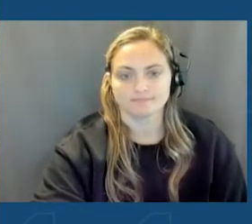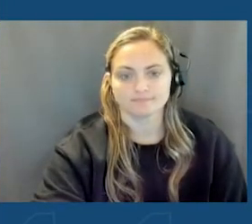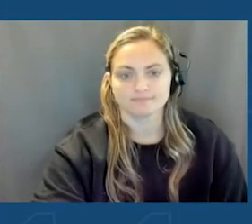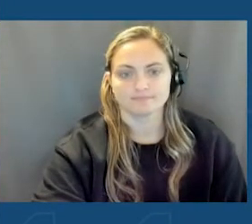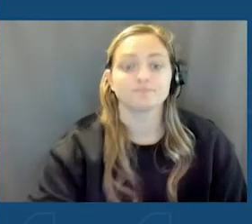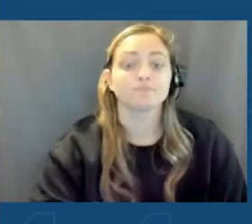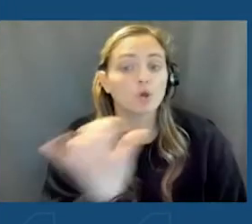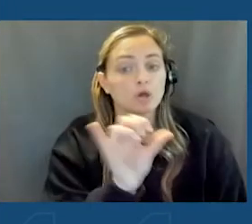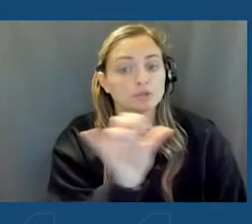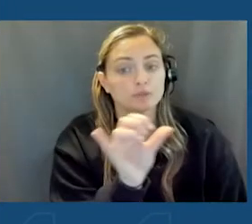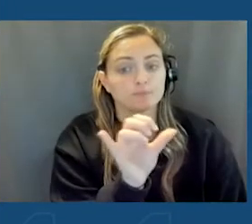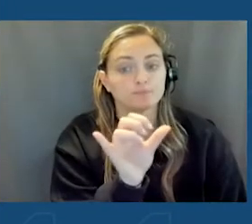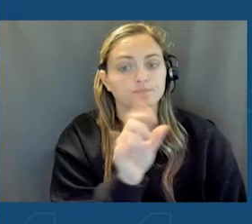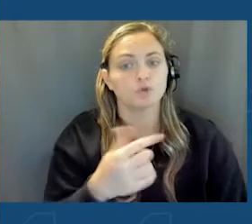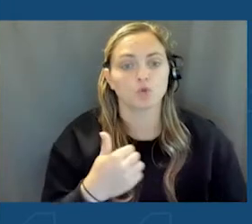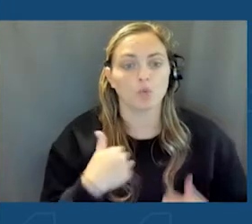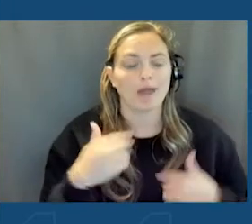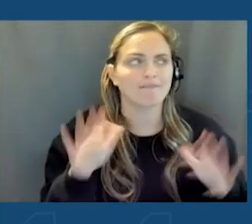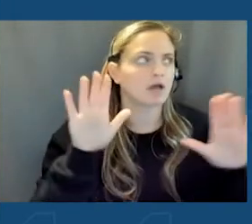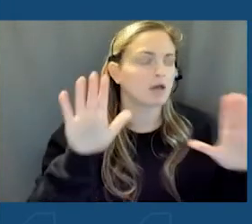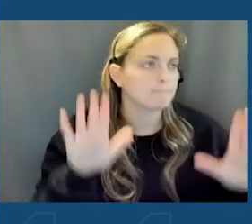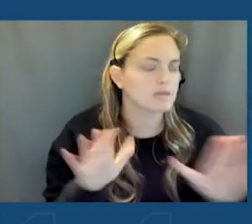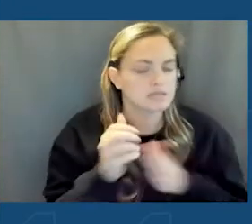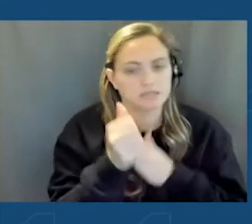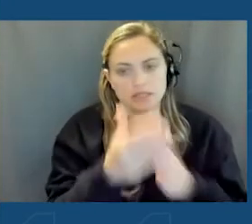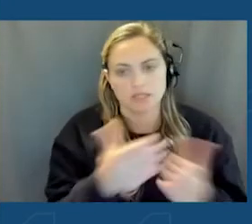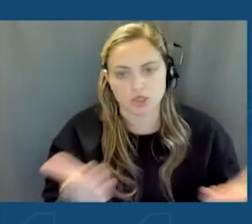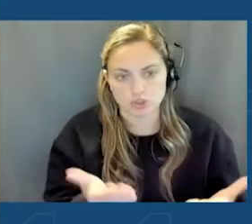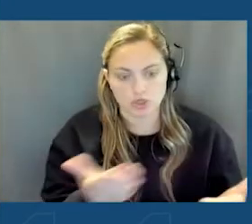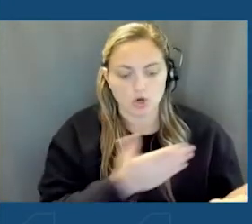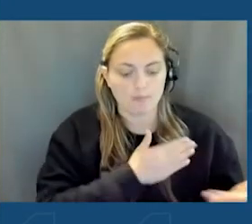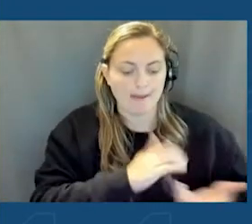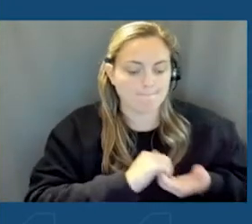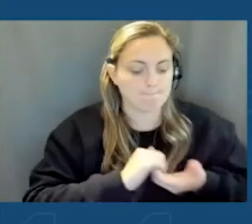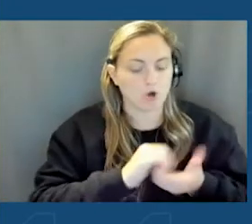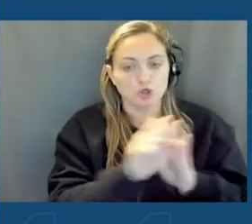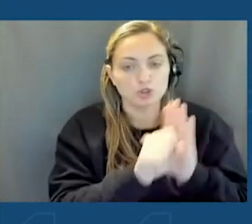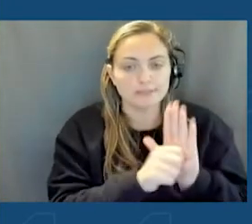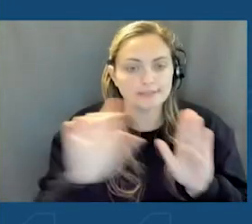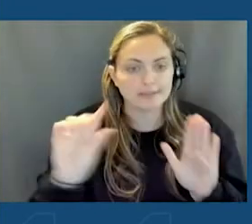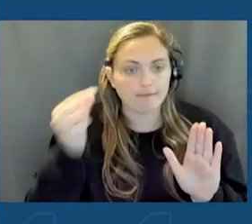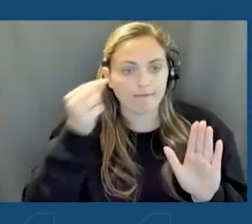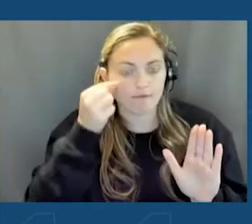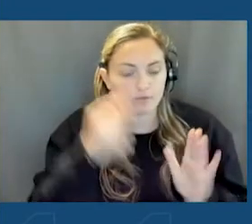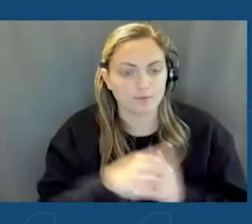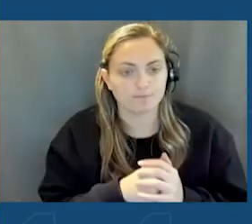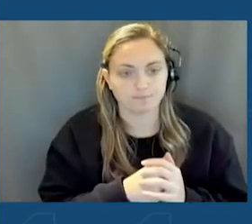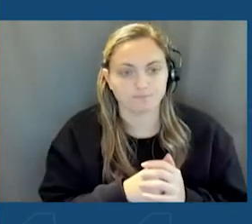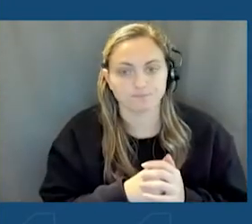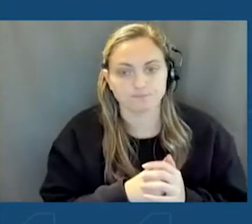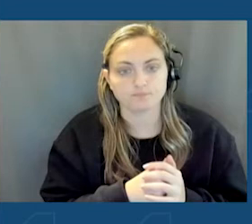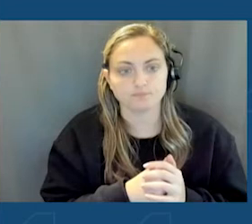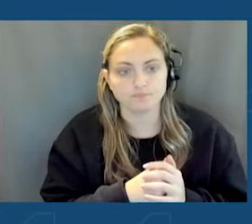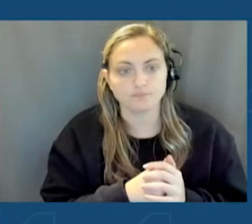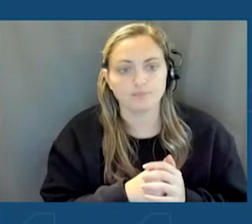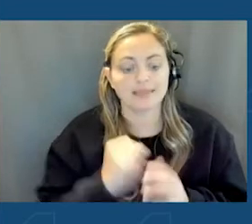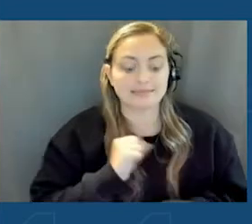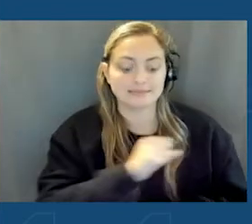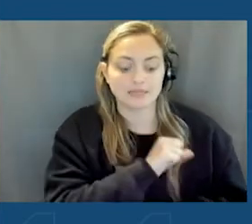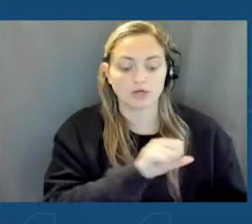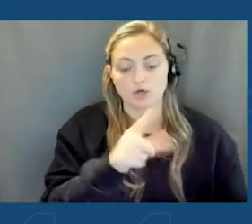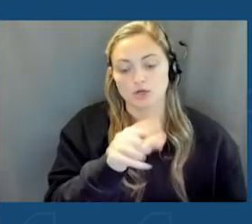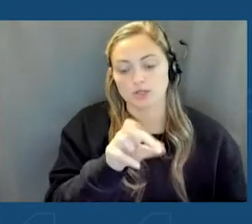Also, you have amazing leaders here, my partners in state government. And Senator Leroy Comrie, I want to thank you